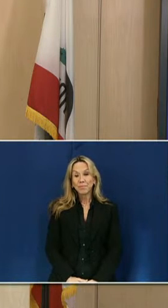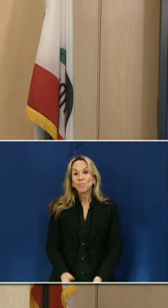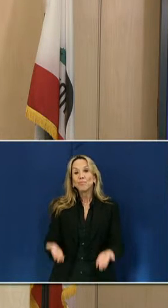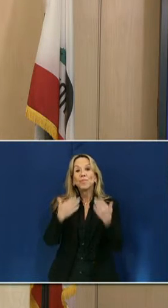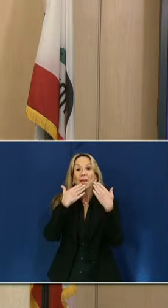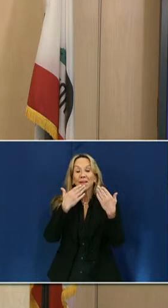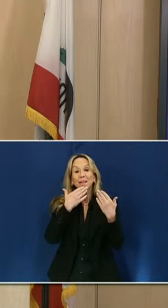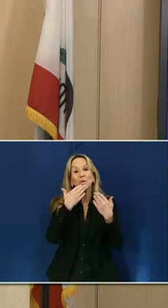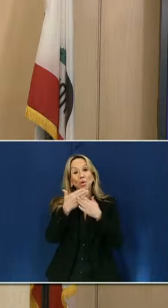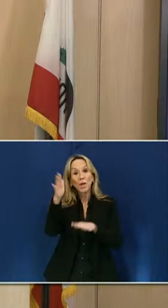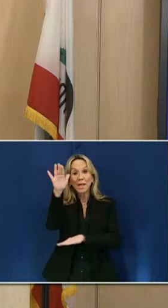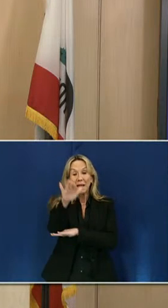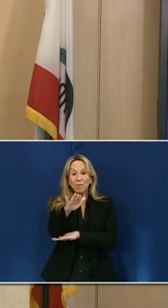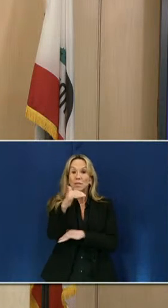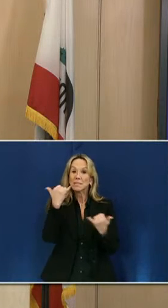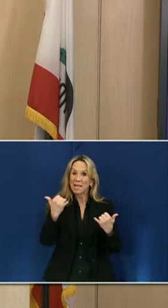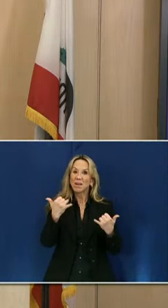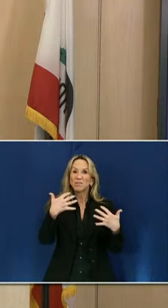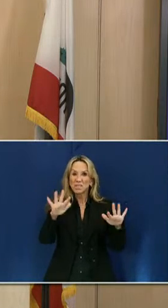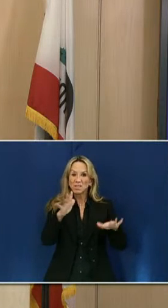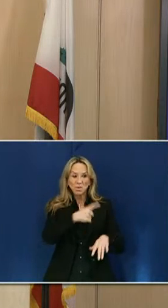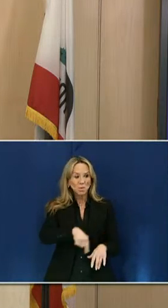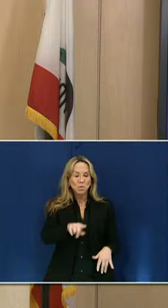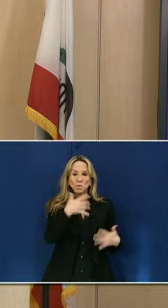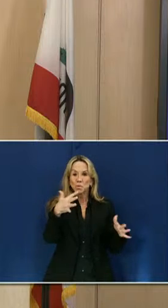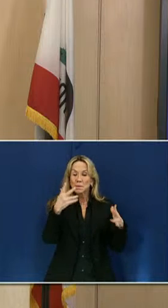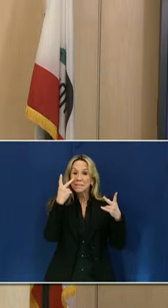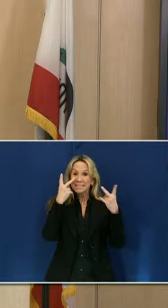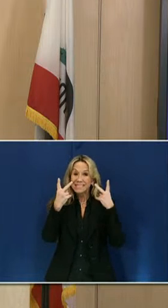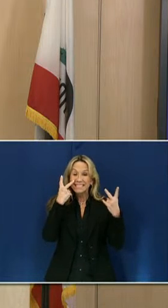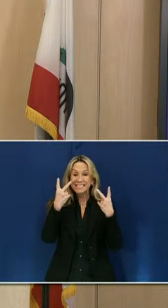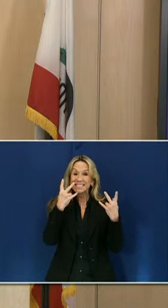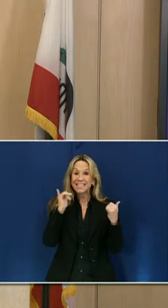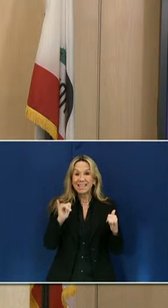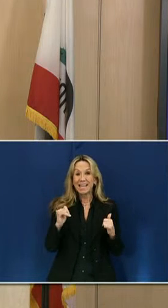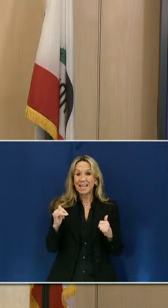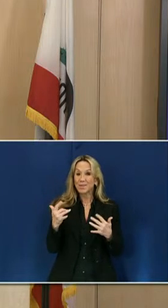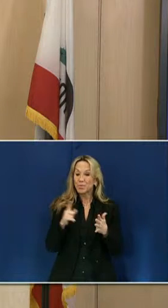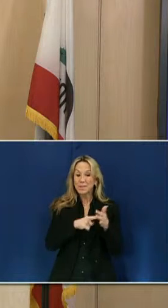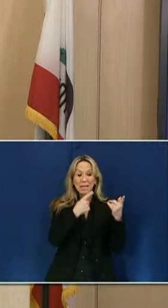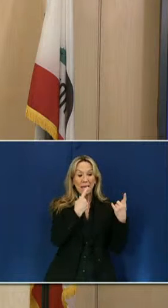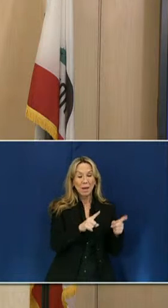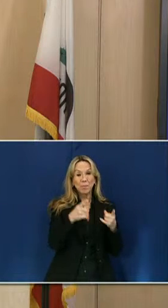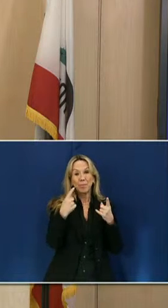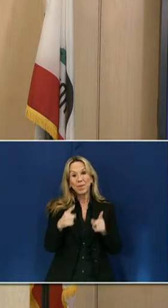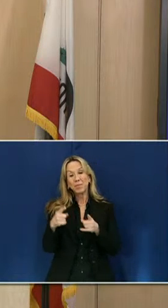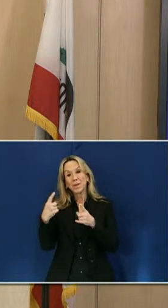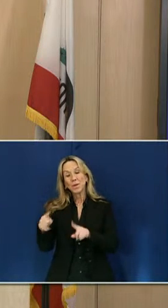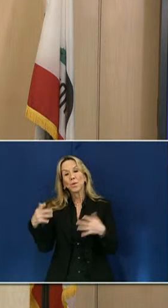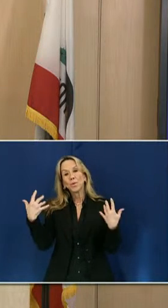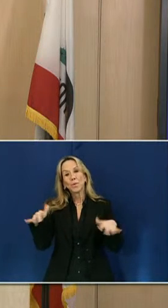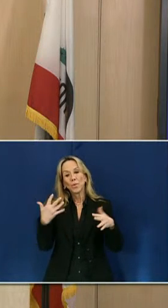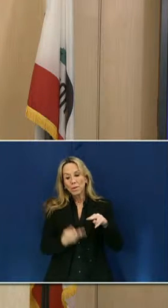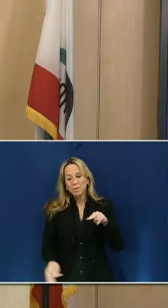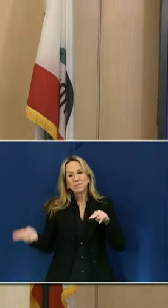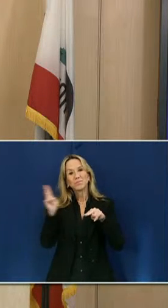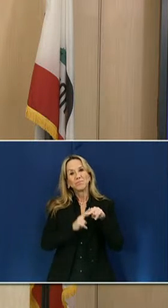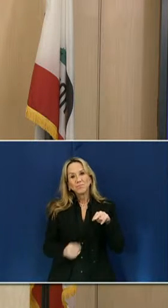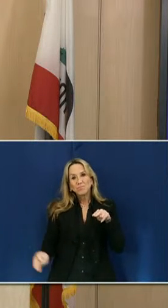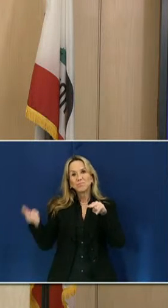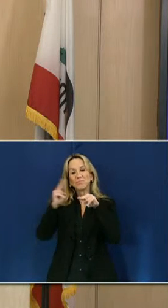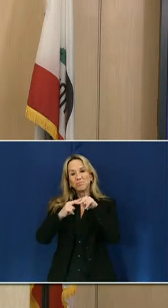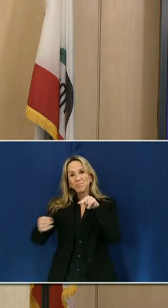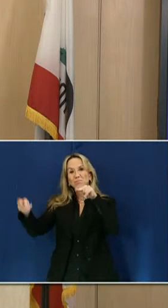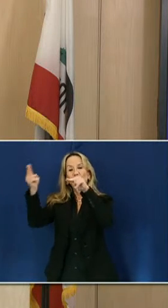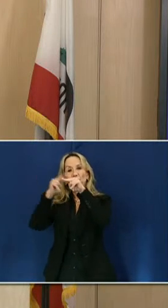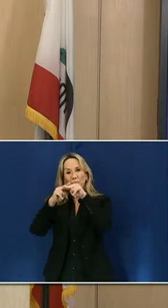Thank you, and good afternoon. As we've all seen, a trend that's continuing is the massive and significant increase in our number